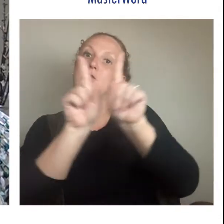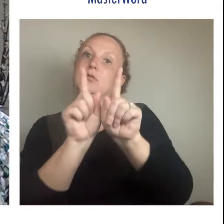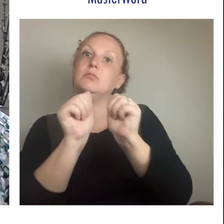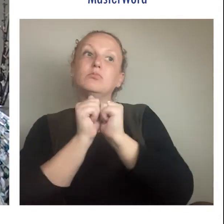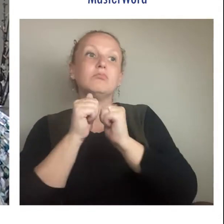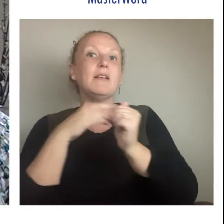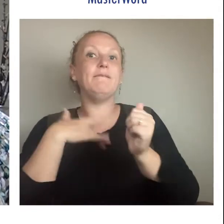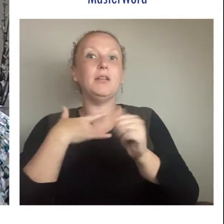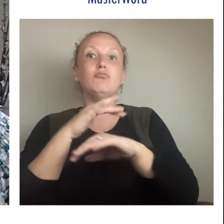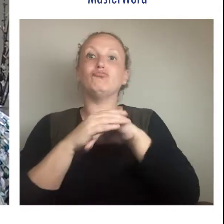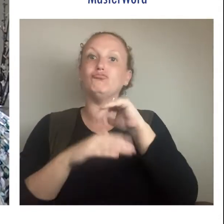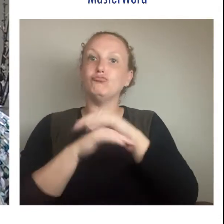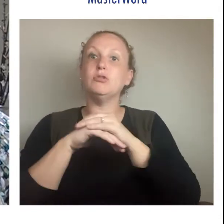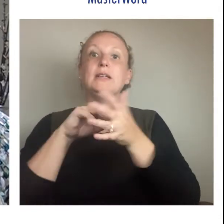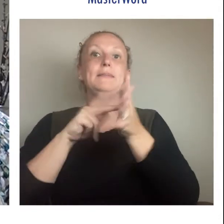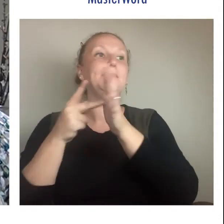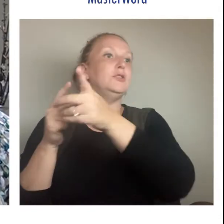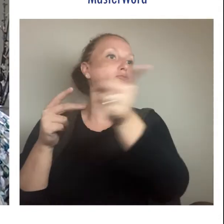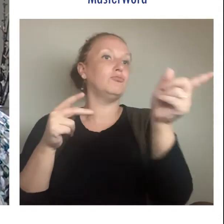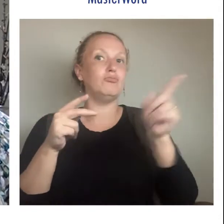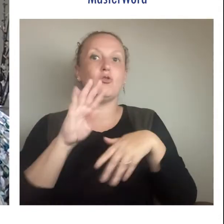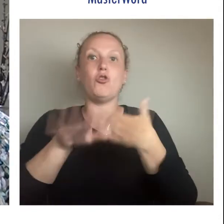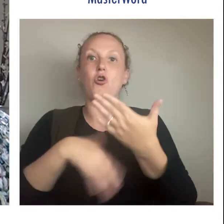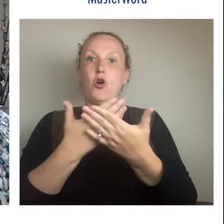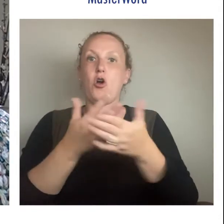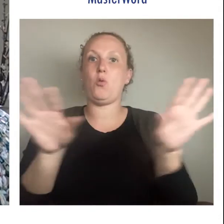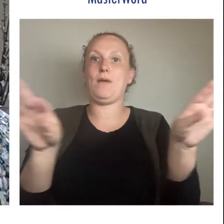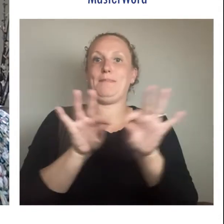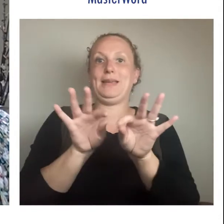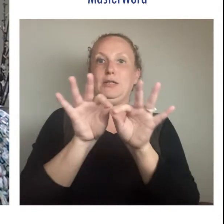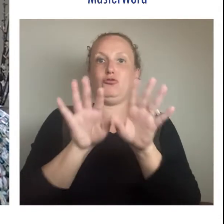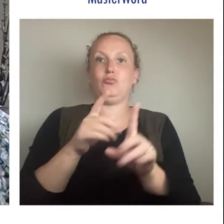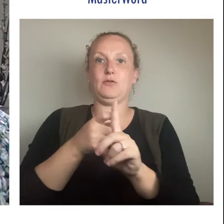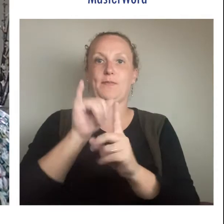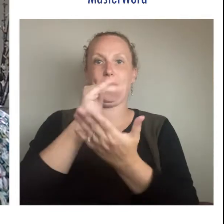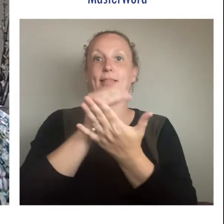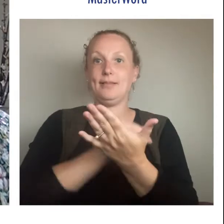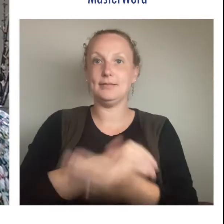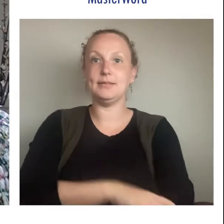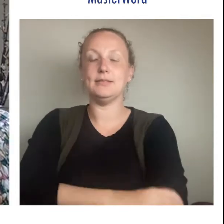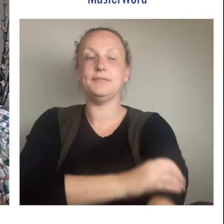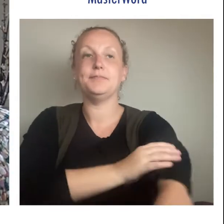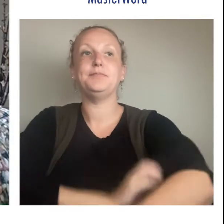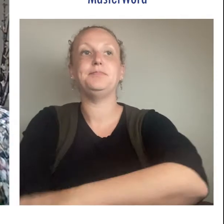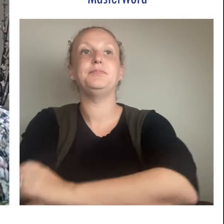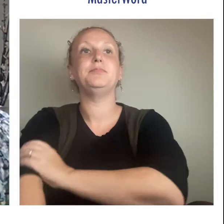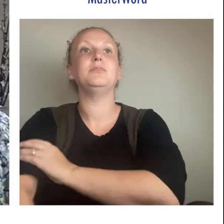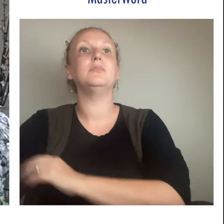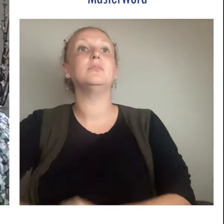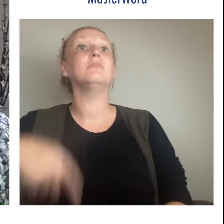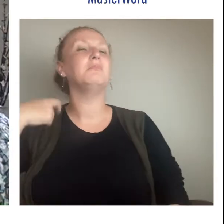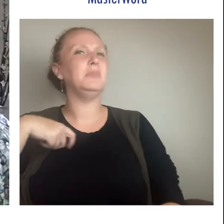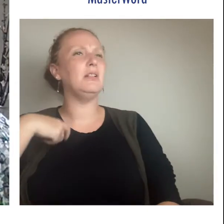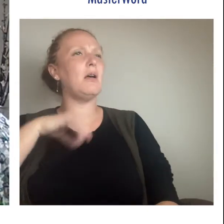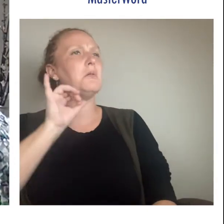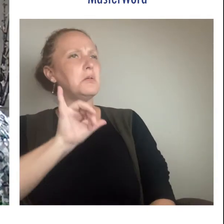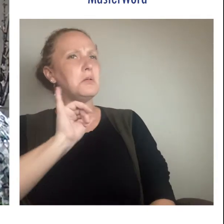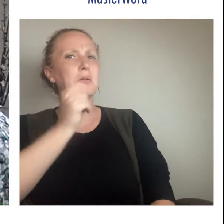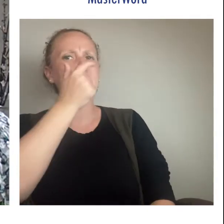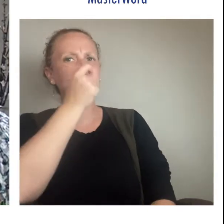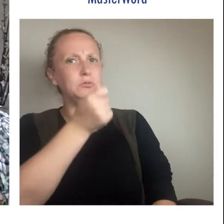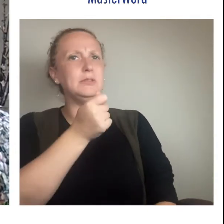of interpreters that everyone would select from. Interesting. So it's almost like you have